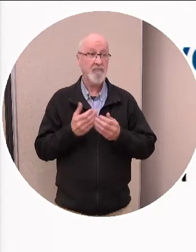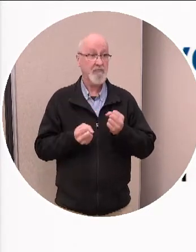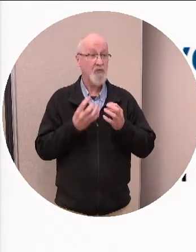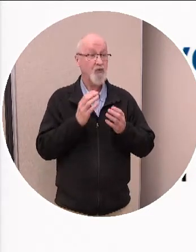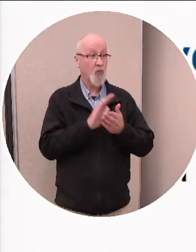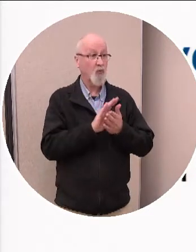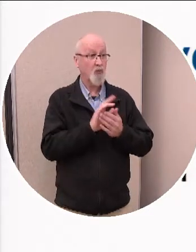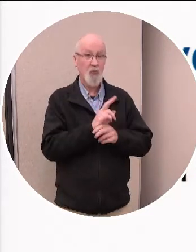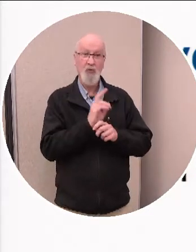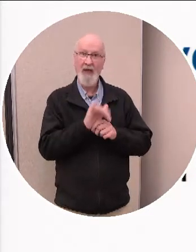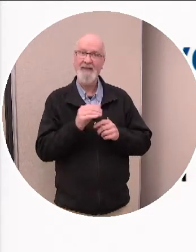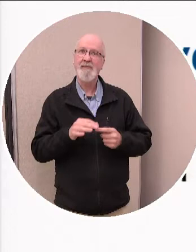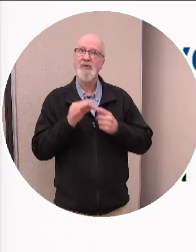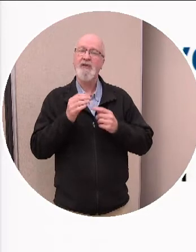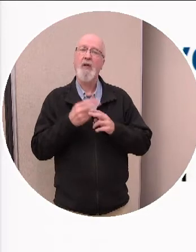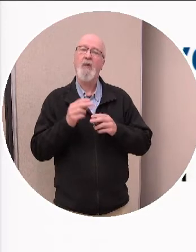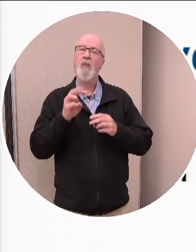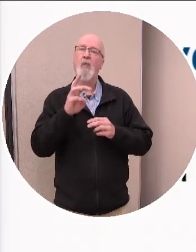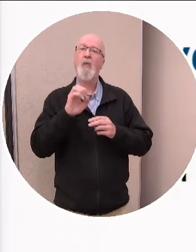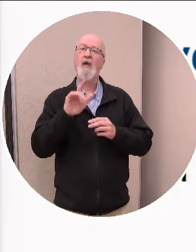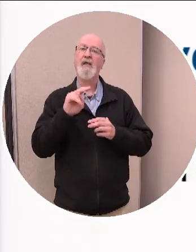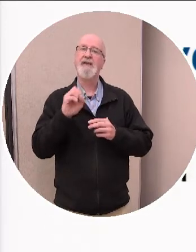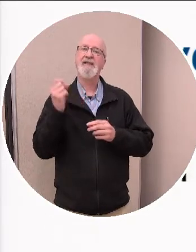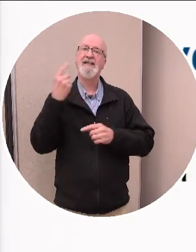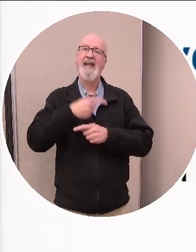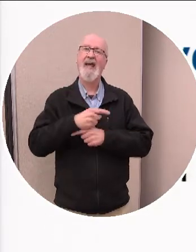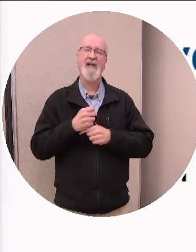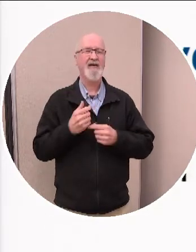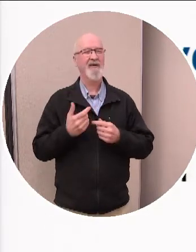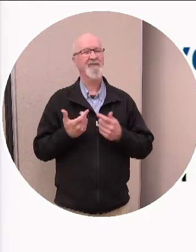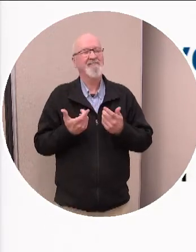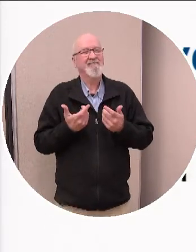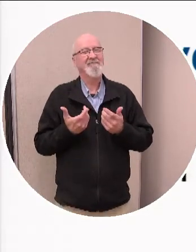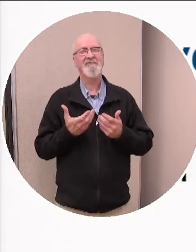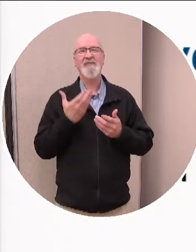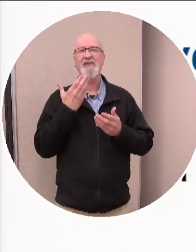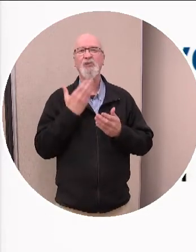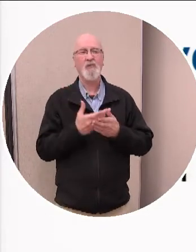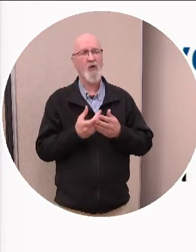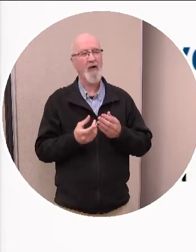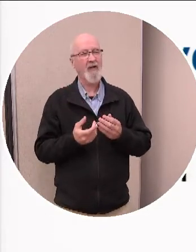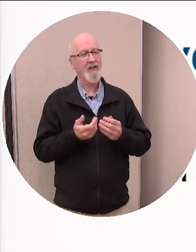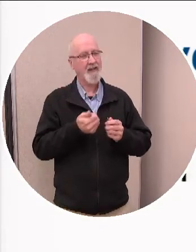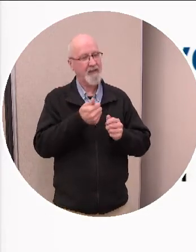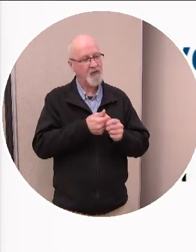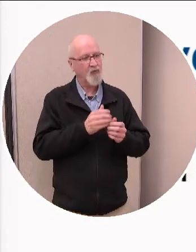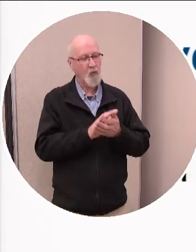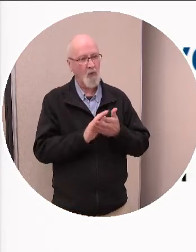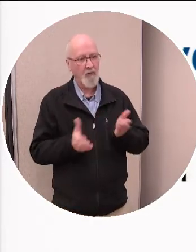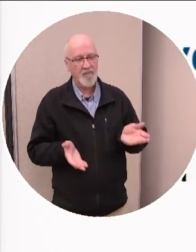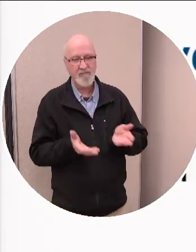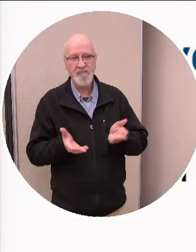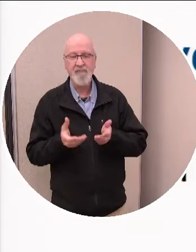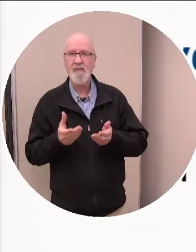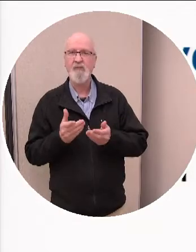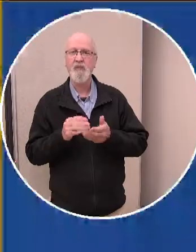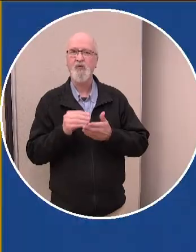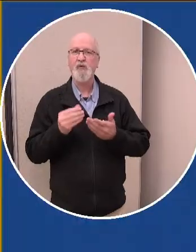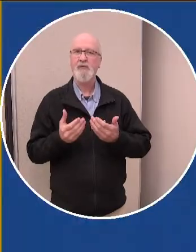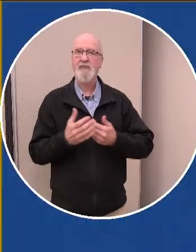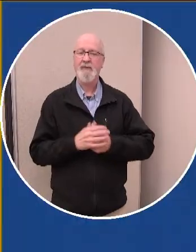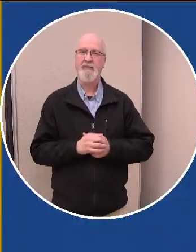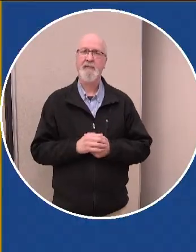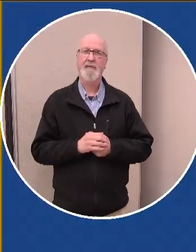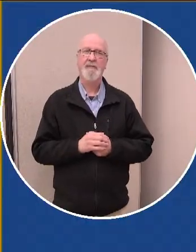staff to develop those days that reflect issues in the individual school's growth and development plan. We